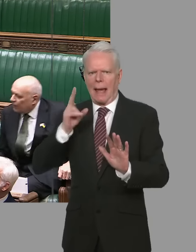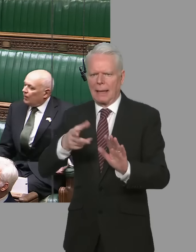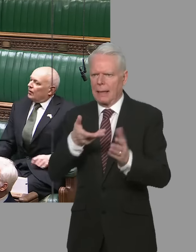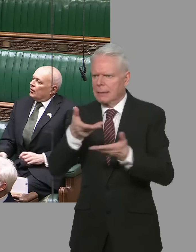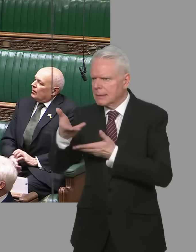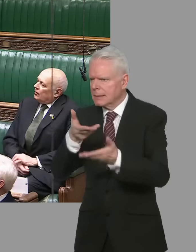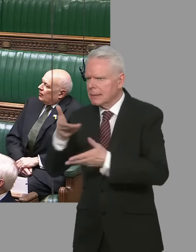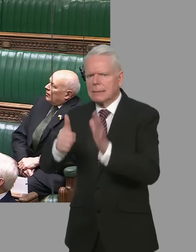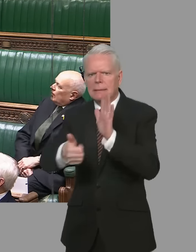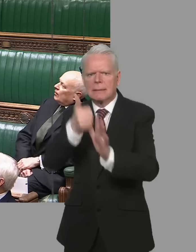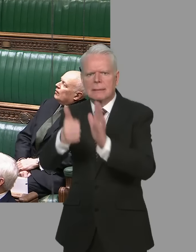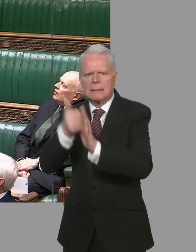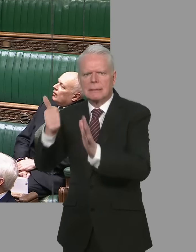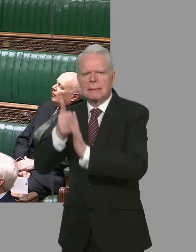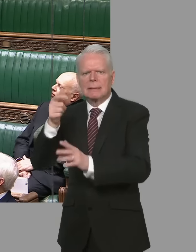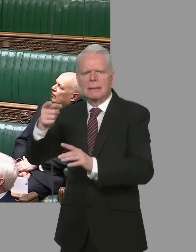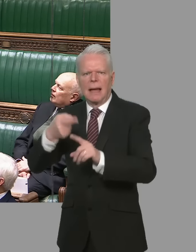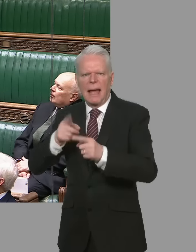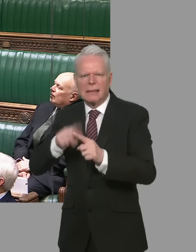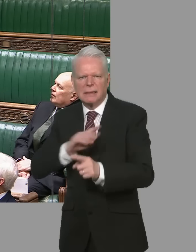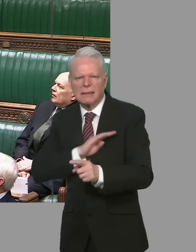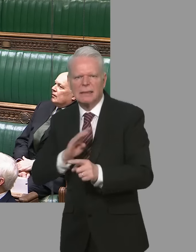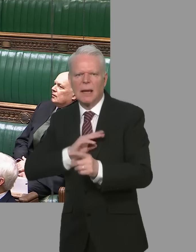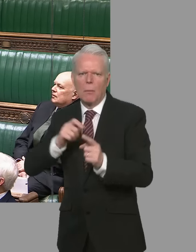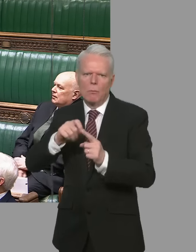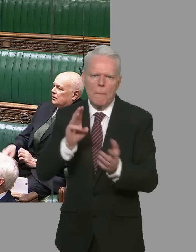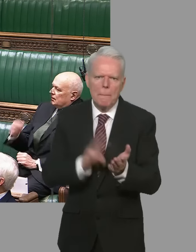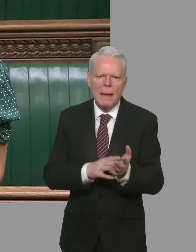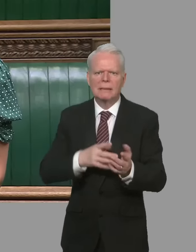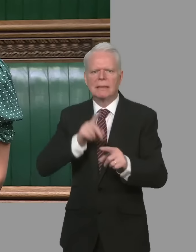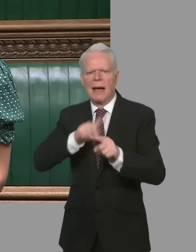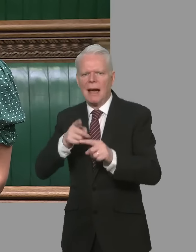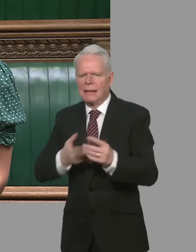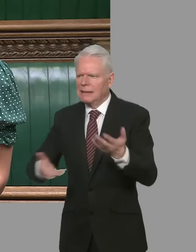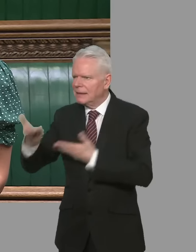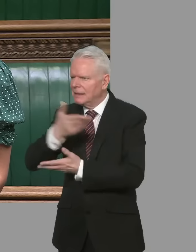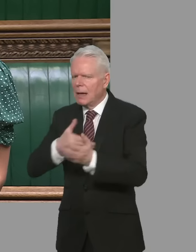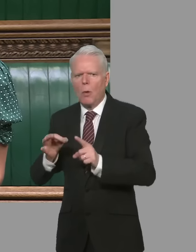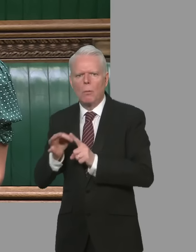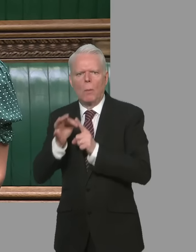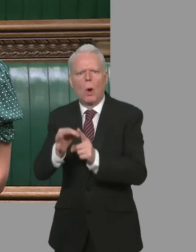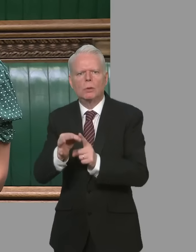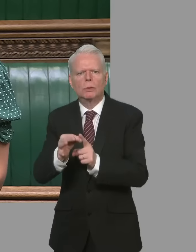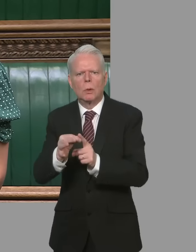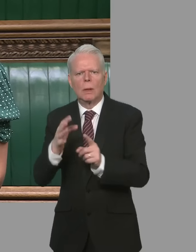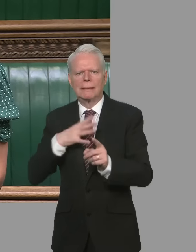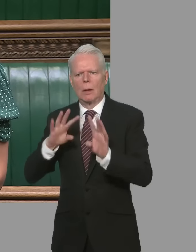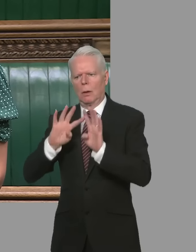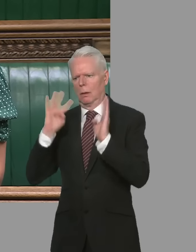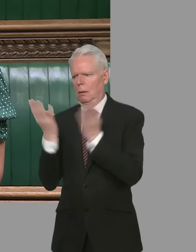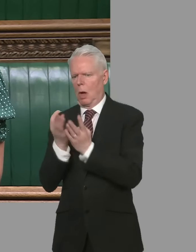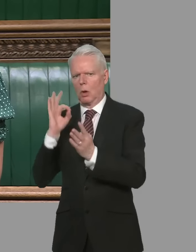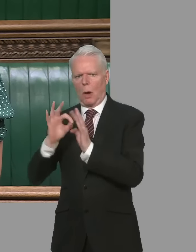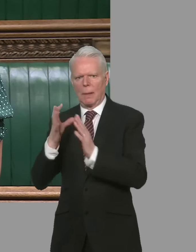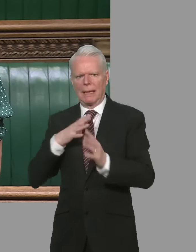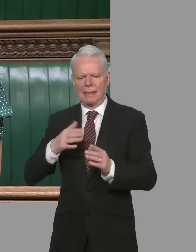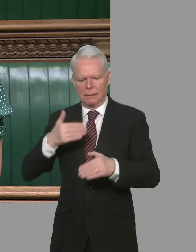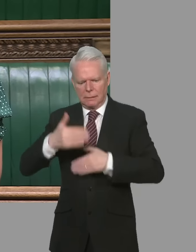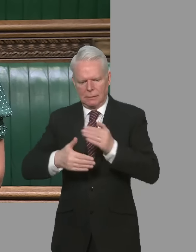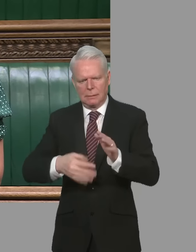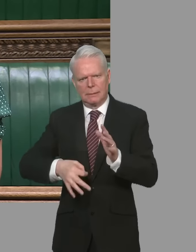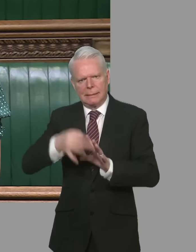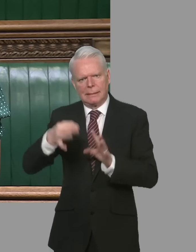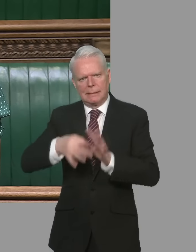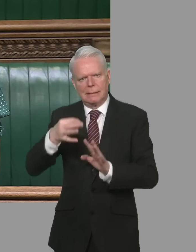Speaker. That answer will be of very little comfort to Northern Irish veterans across the country, including the veteran from Tariff in my